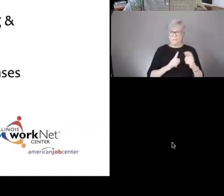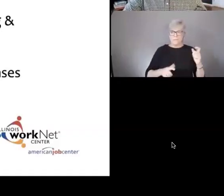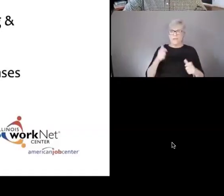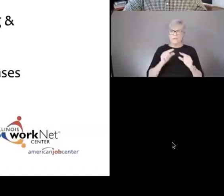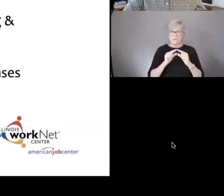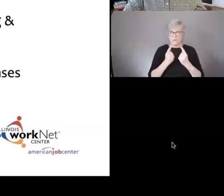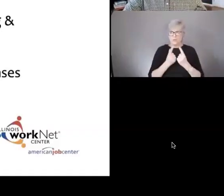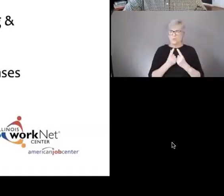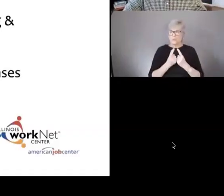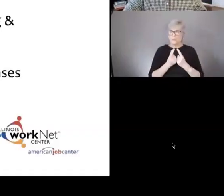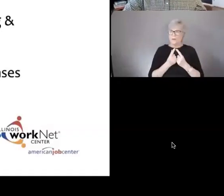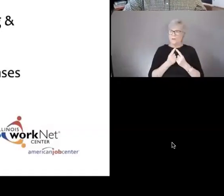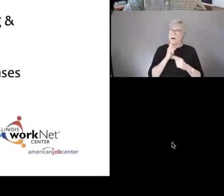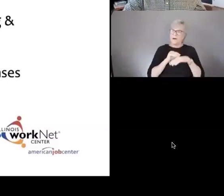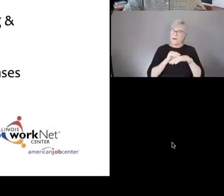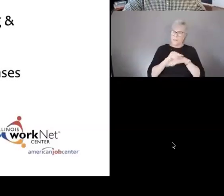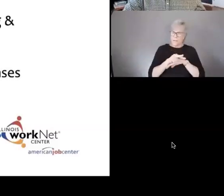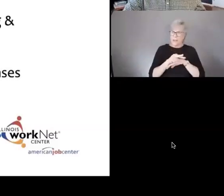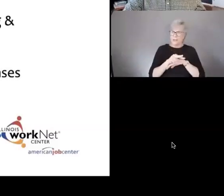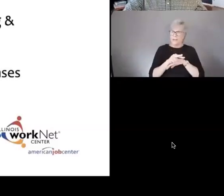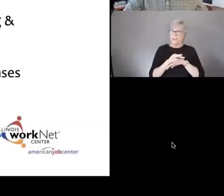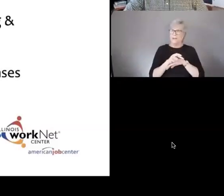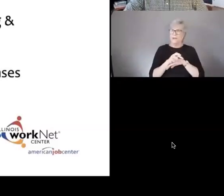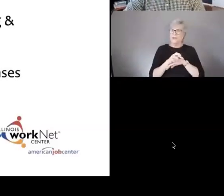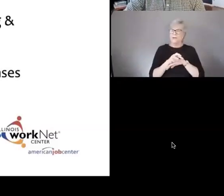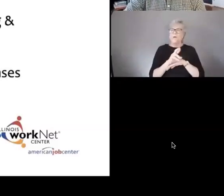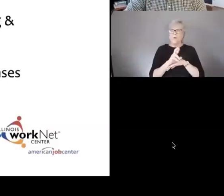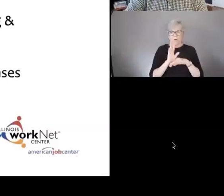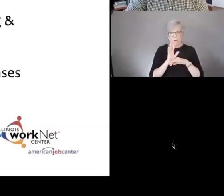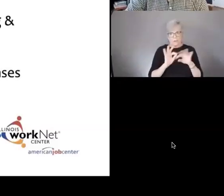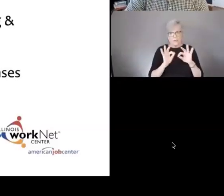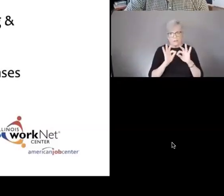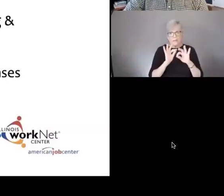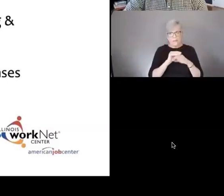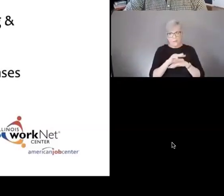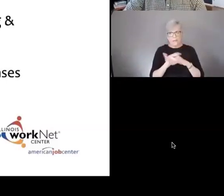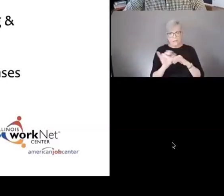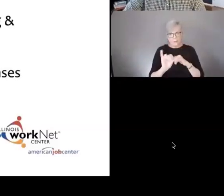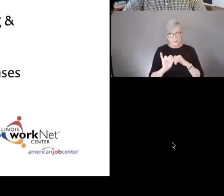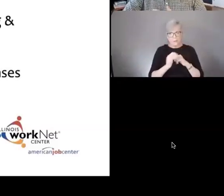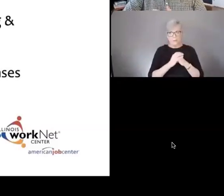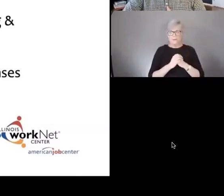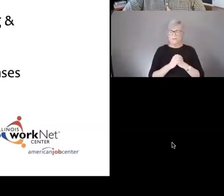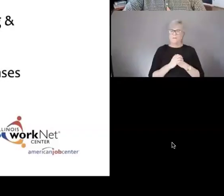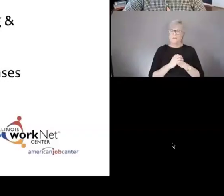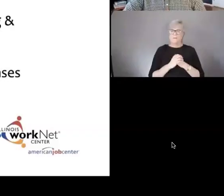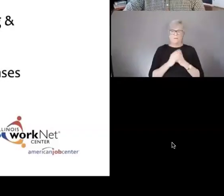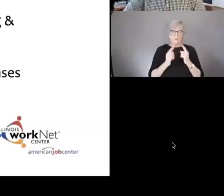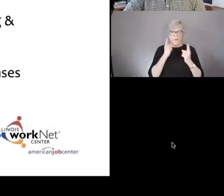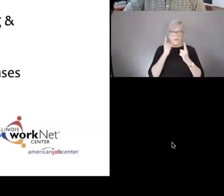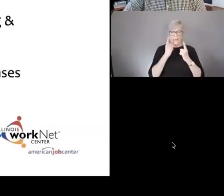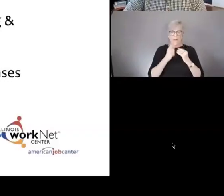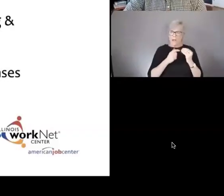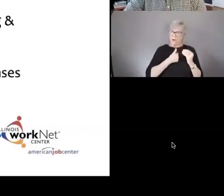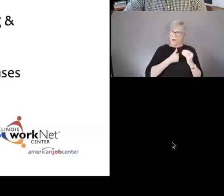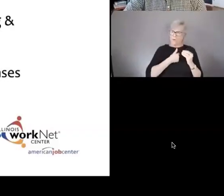impacted, definitely greatly and significantly impacted as well. As we think about our own responses today, I'm